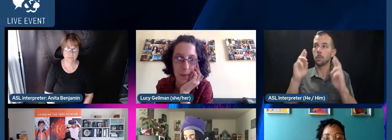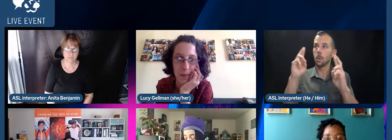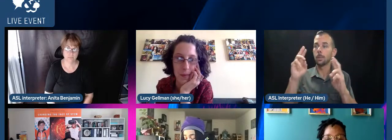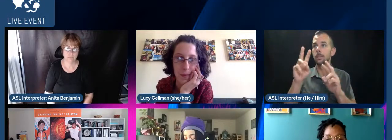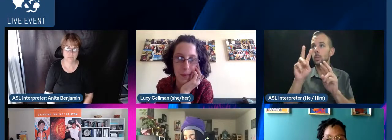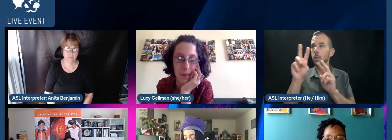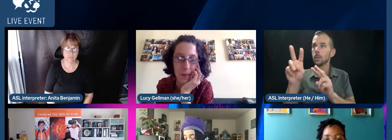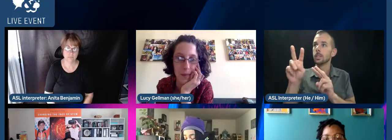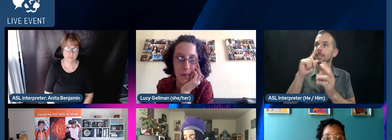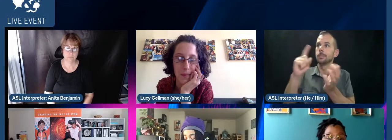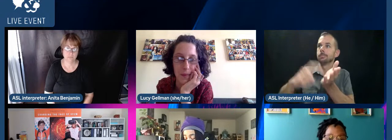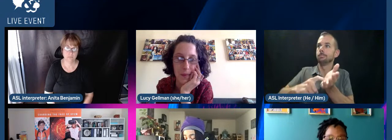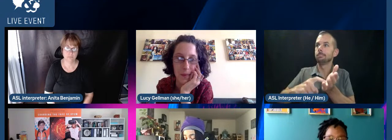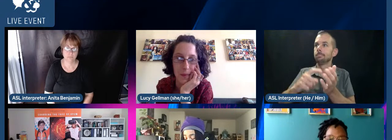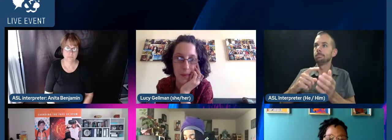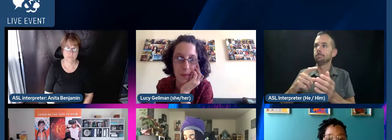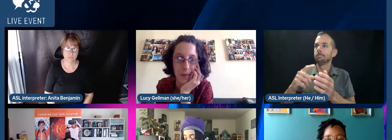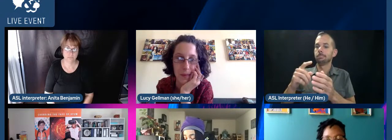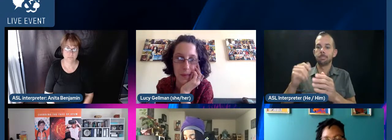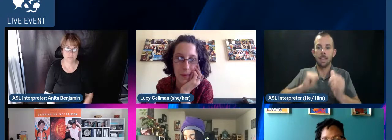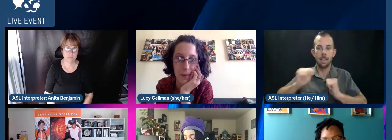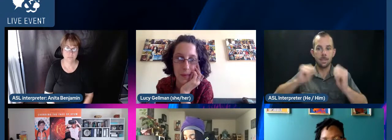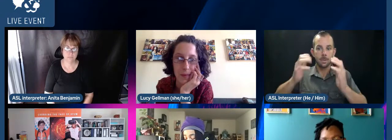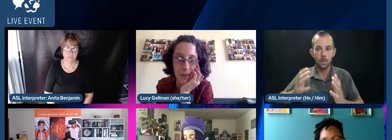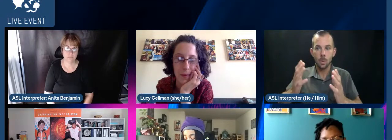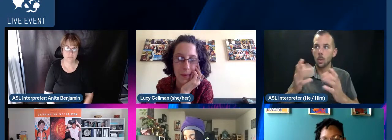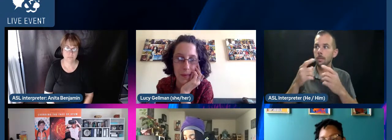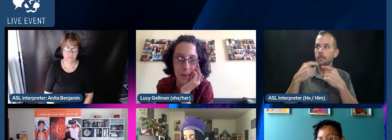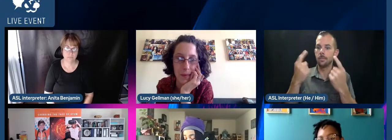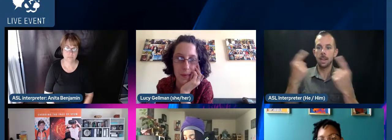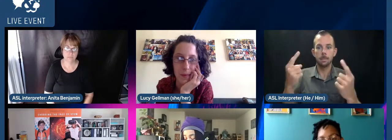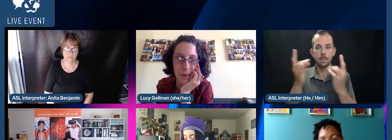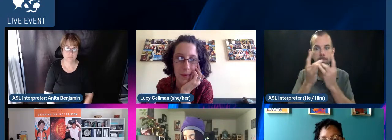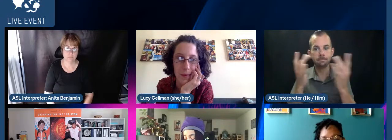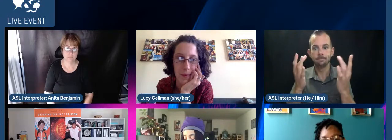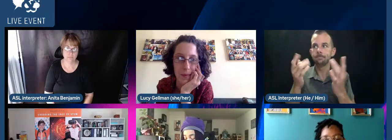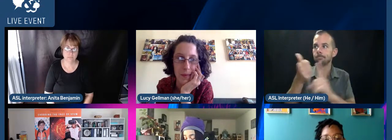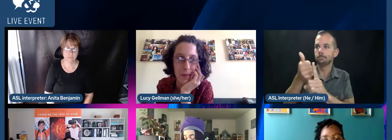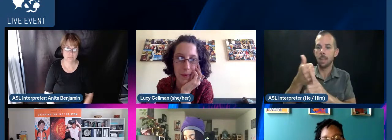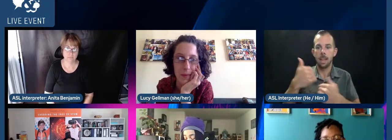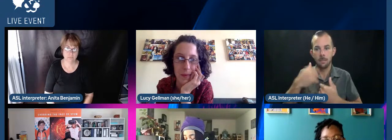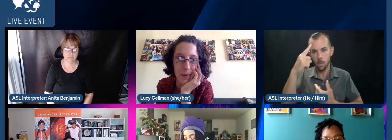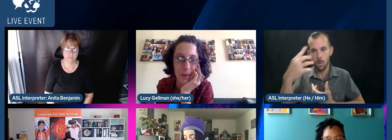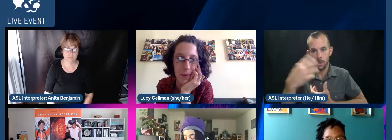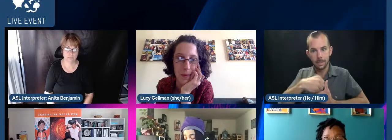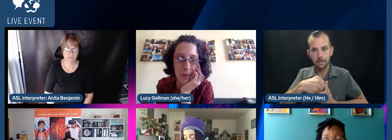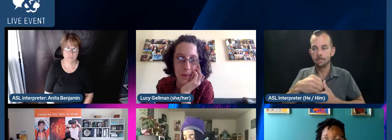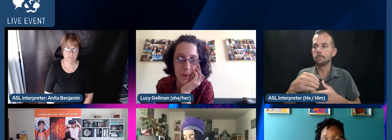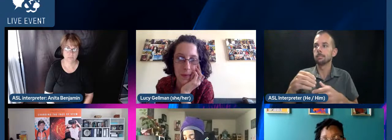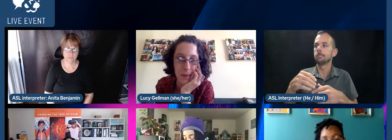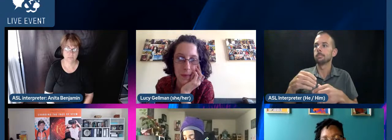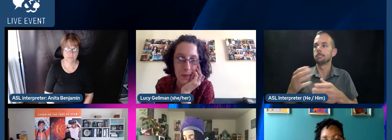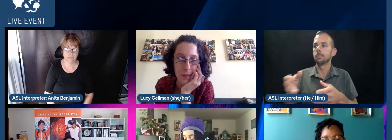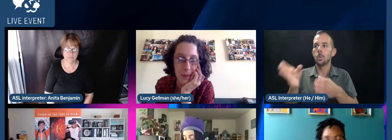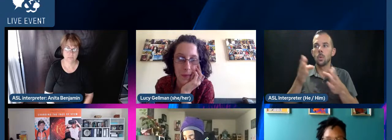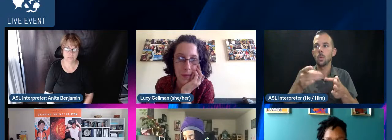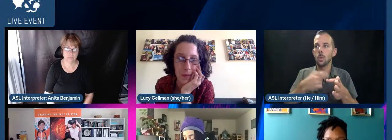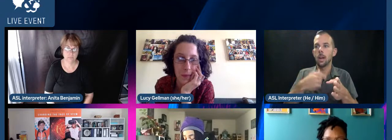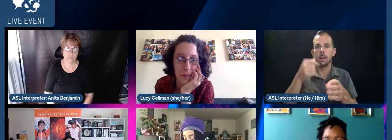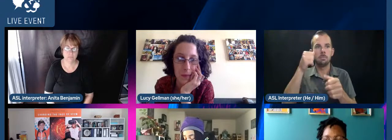like rattle off a list of living people who had an experience with disability that was similar to my